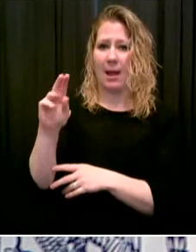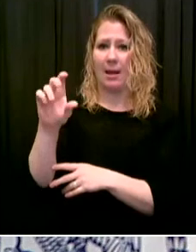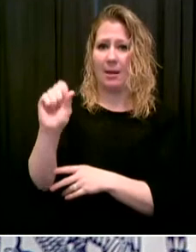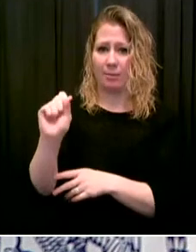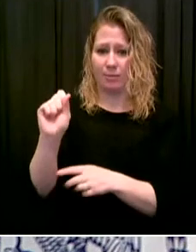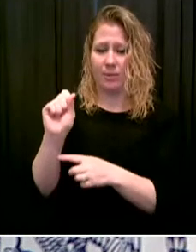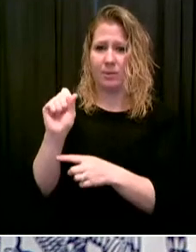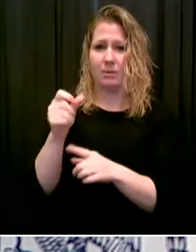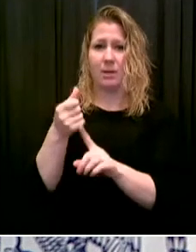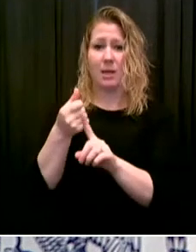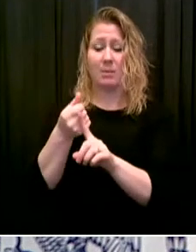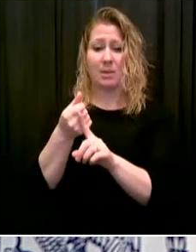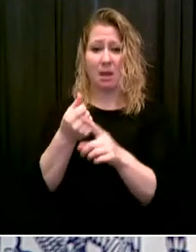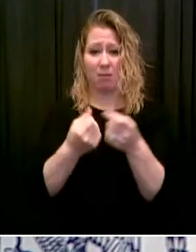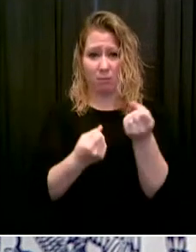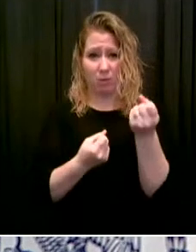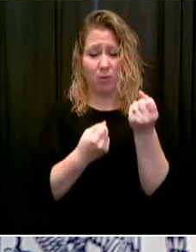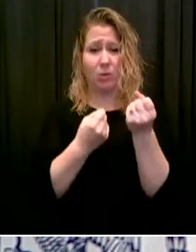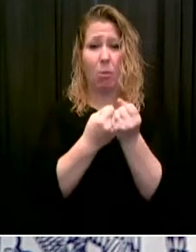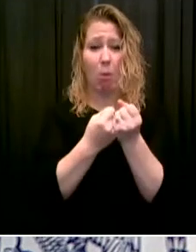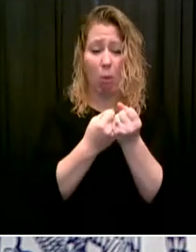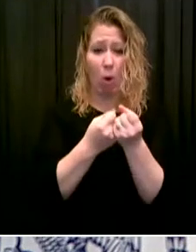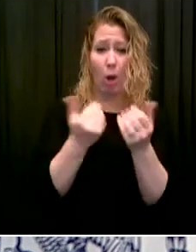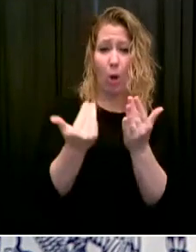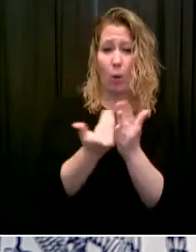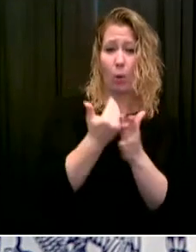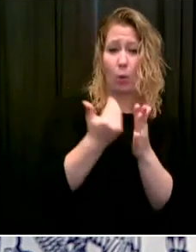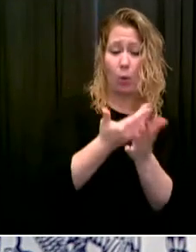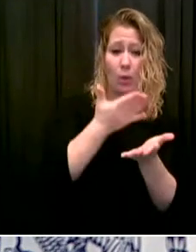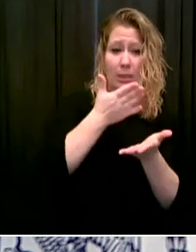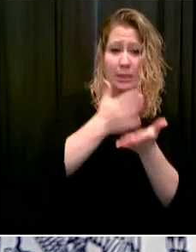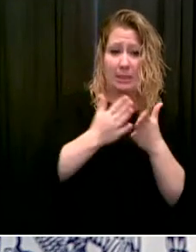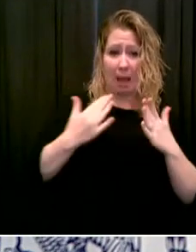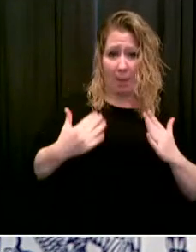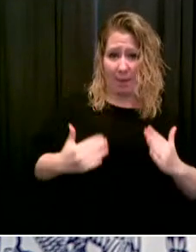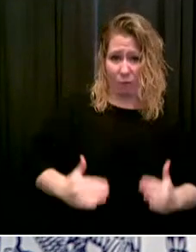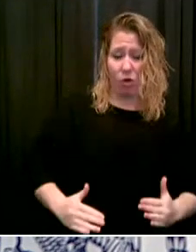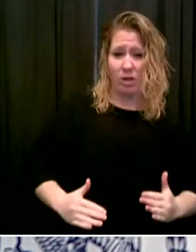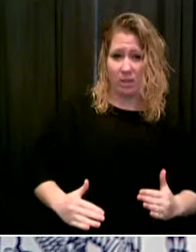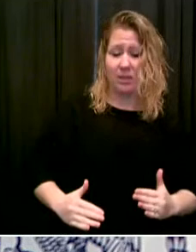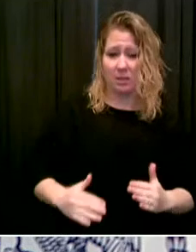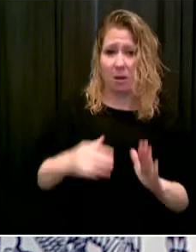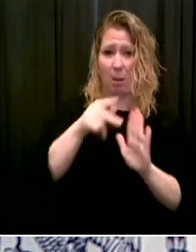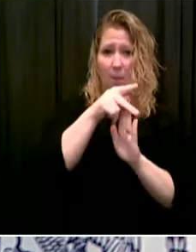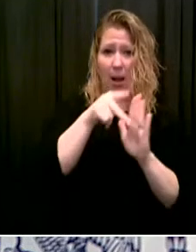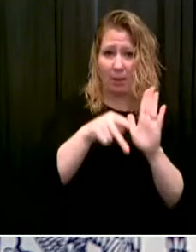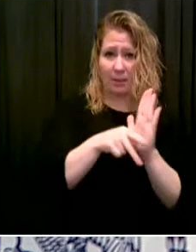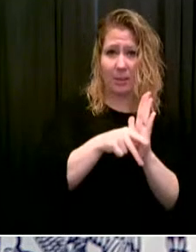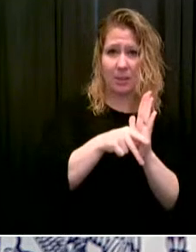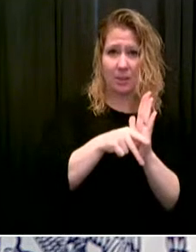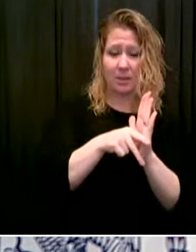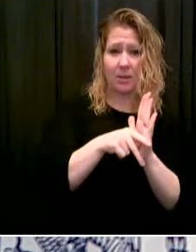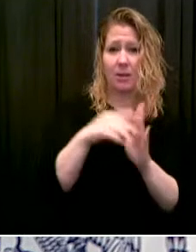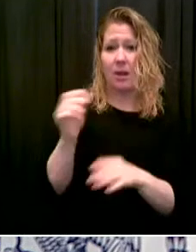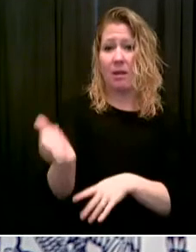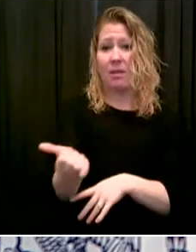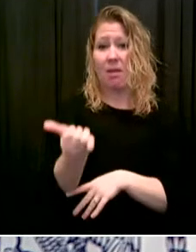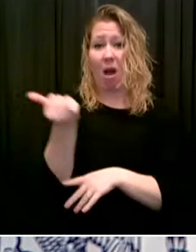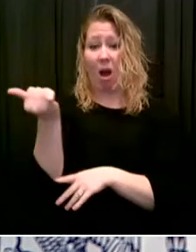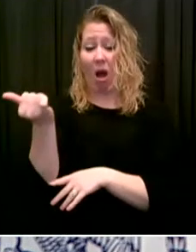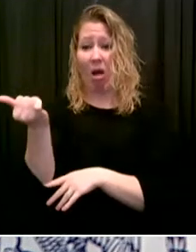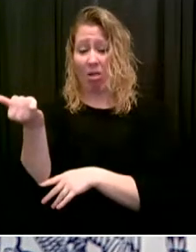frisk. 3 of the top 4 finishers actually opposed many of the more liberal police reforms. What do you think the results of the election